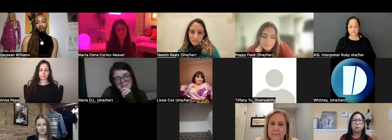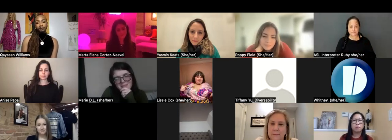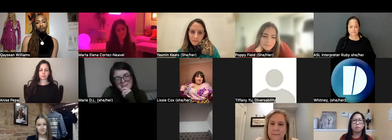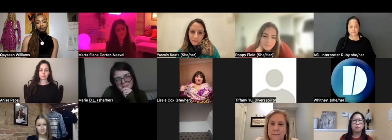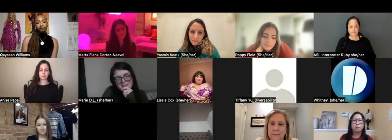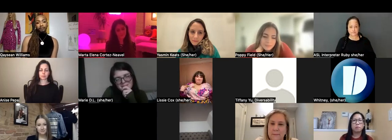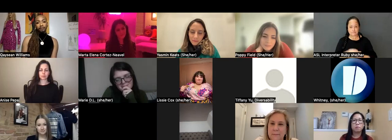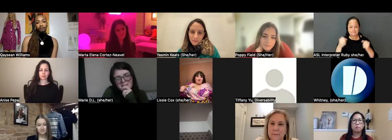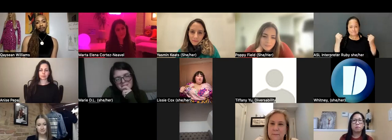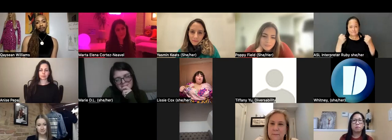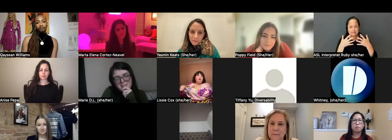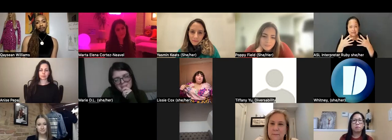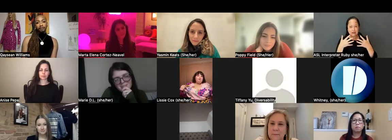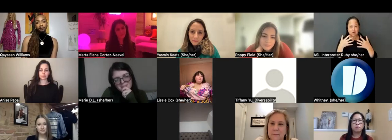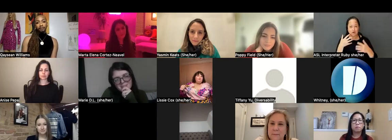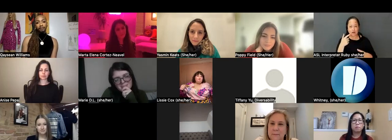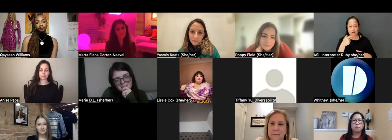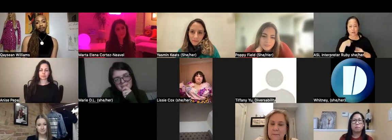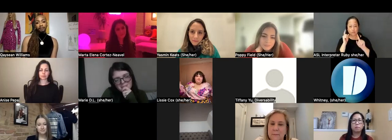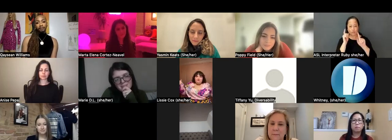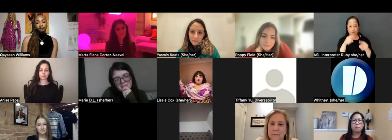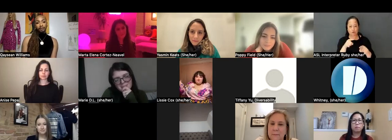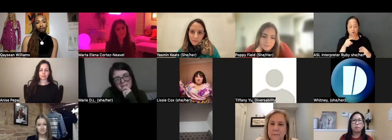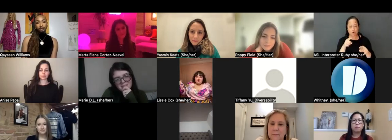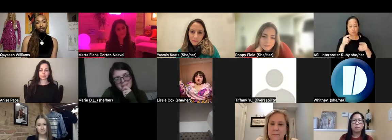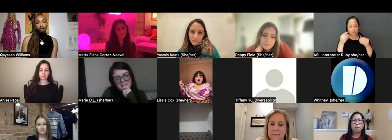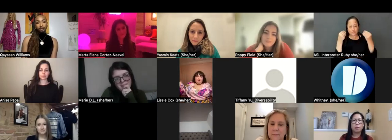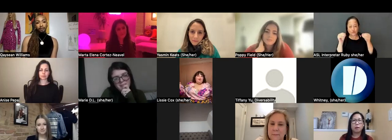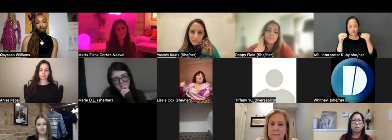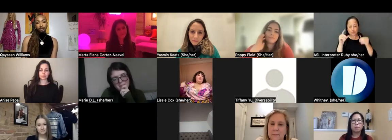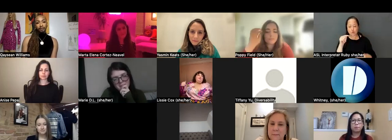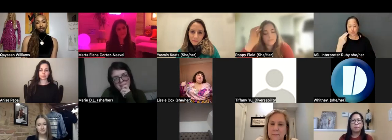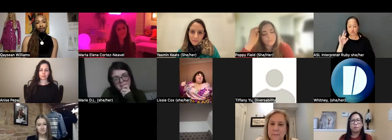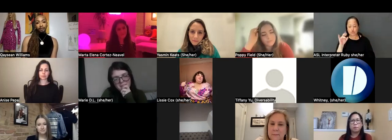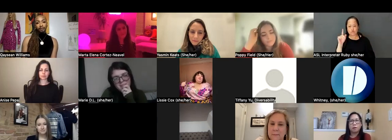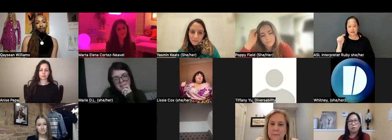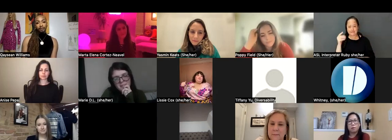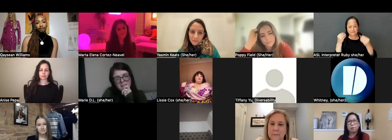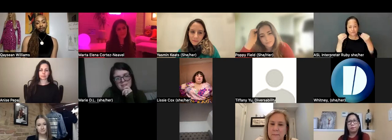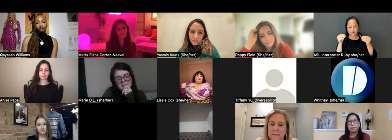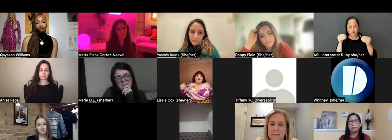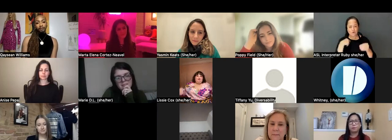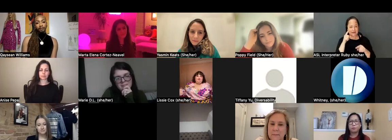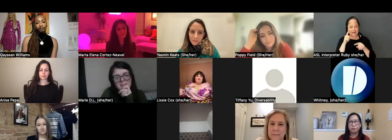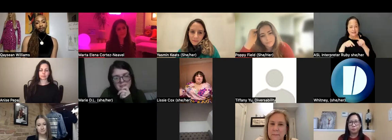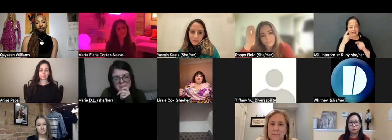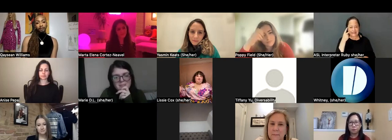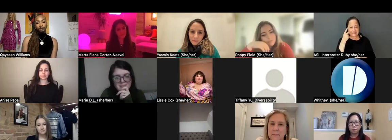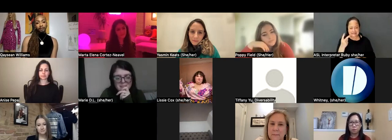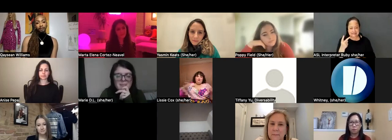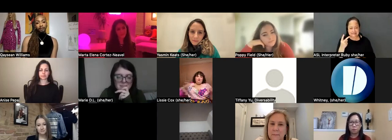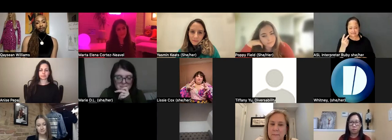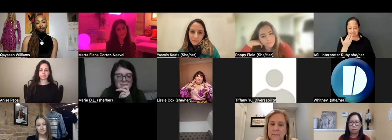it's been scary, because like I'll go to the thrift store and I can't see things because